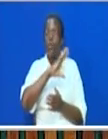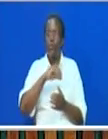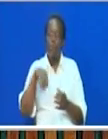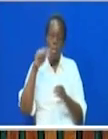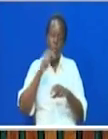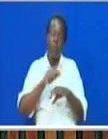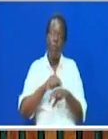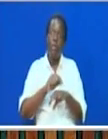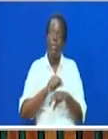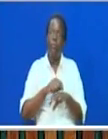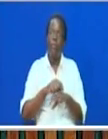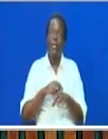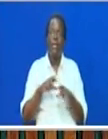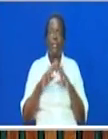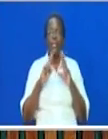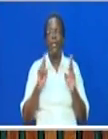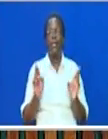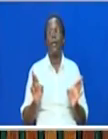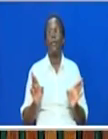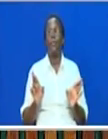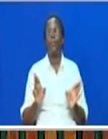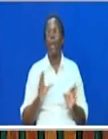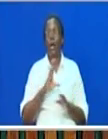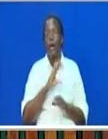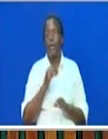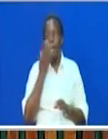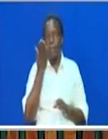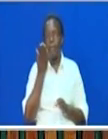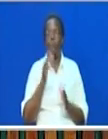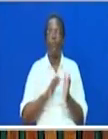time, you relax and answer. For example, question 1.